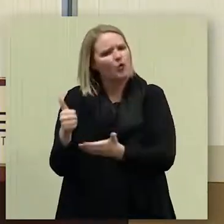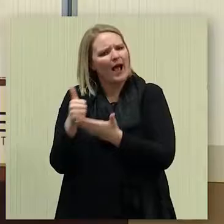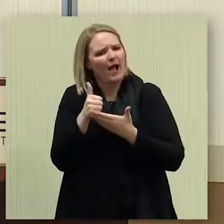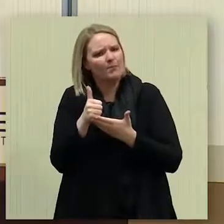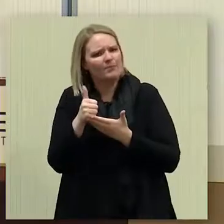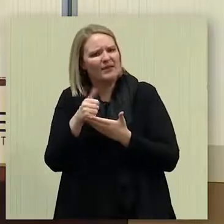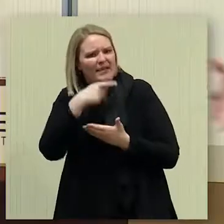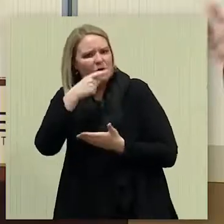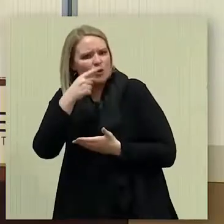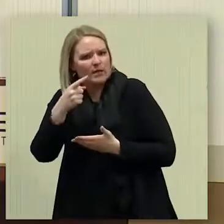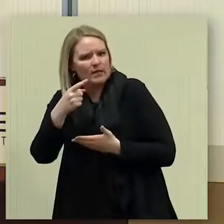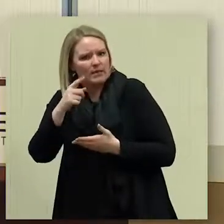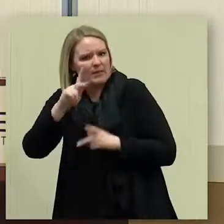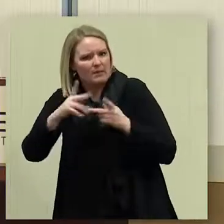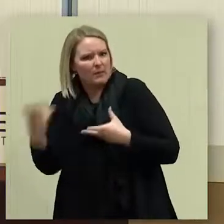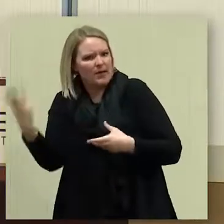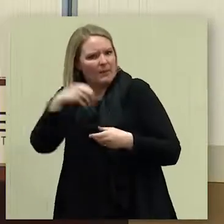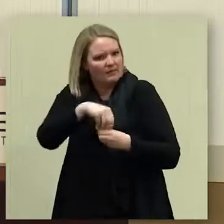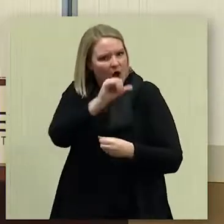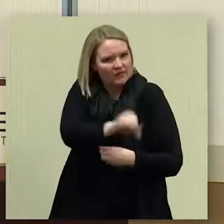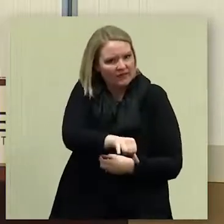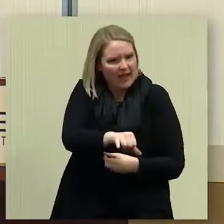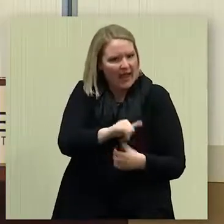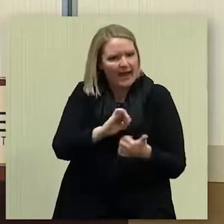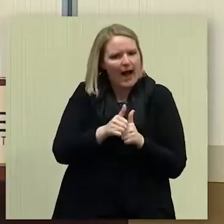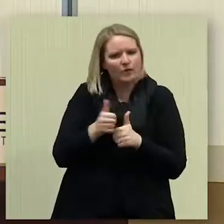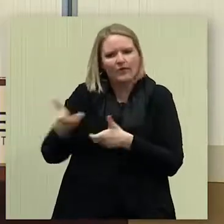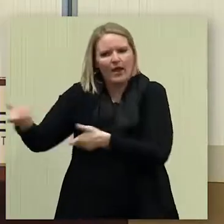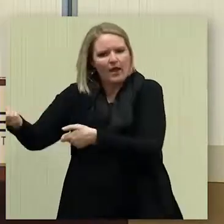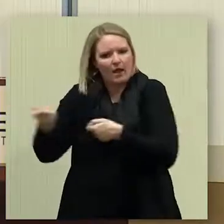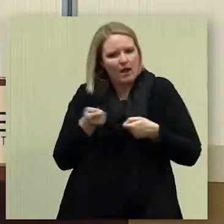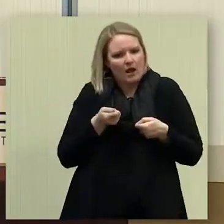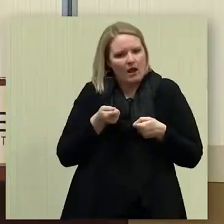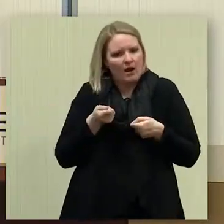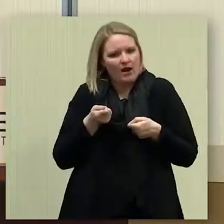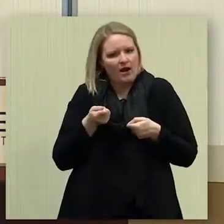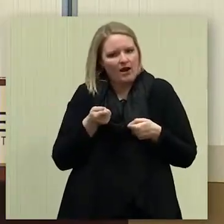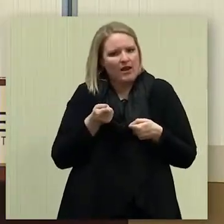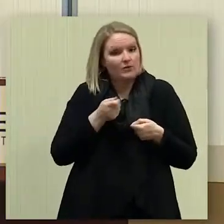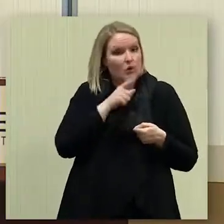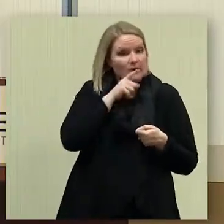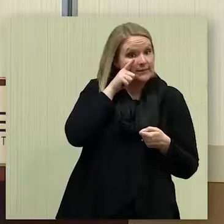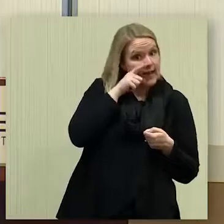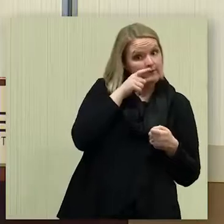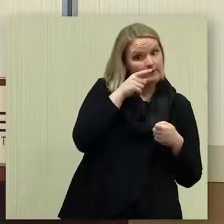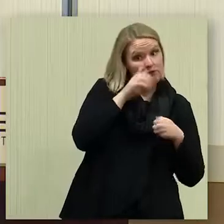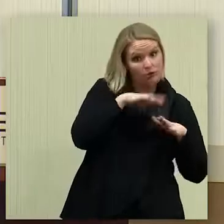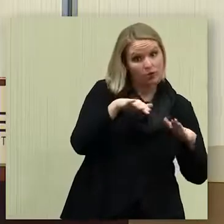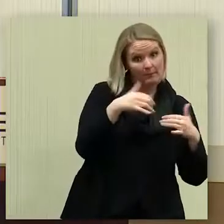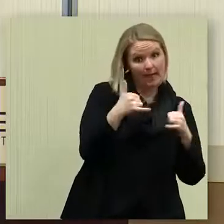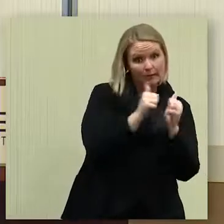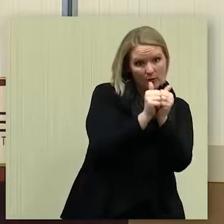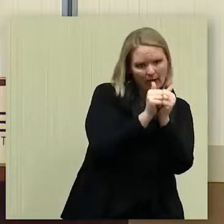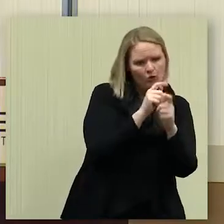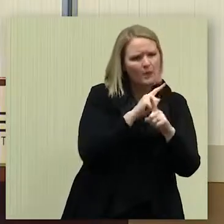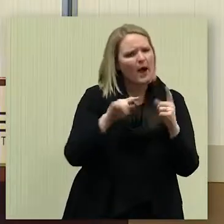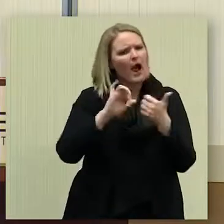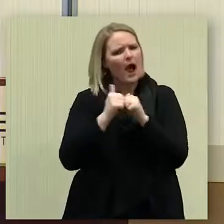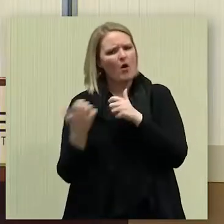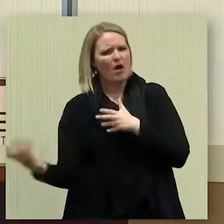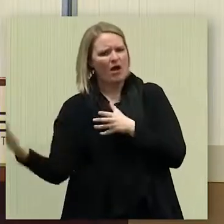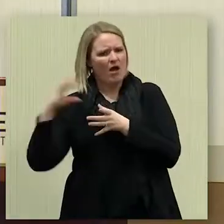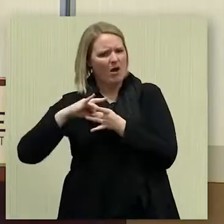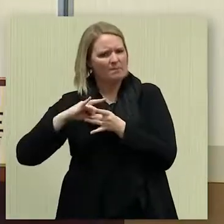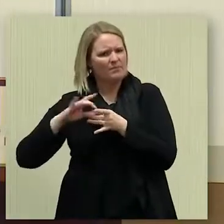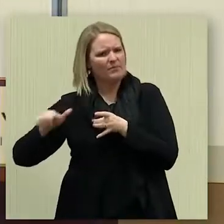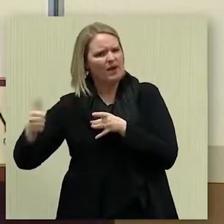the hearing pairs get involved so that there's the children, the deaf children playing together? But how do you do that to facilitate so they're